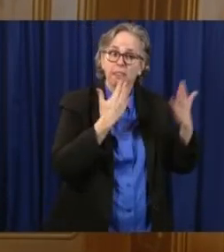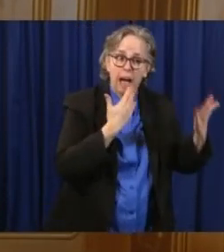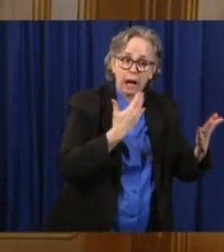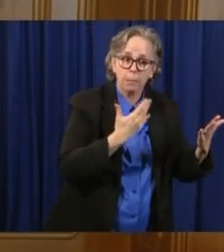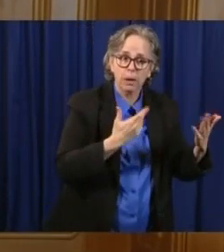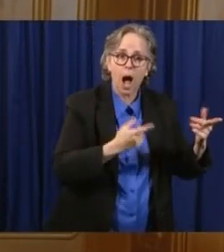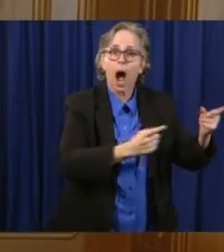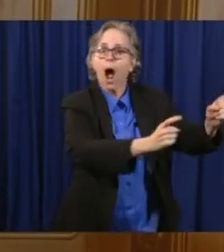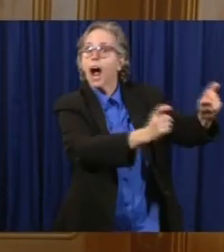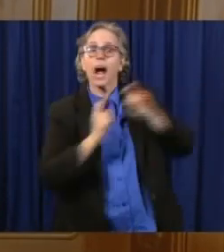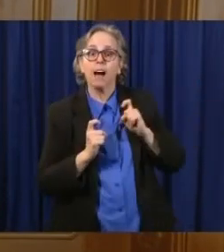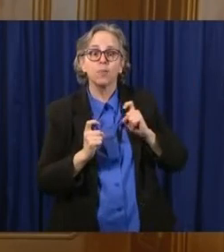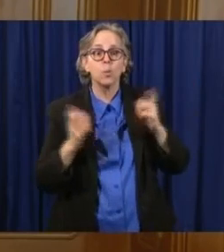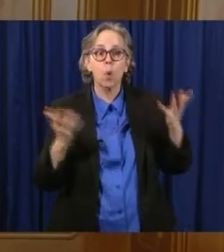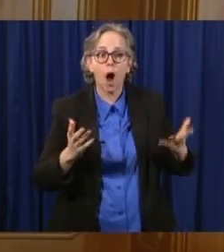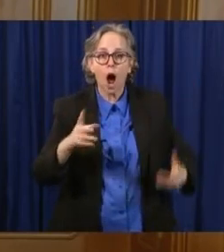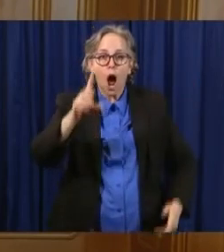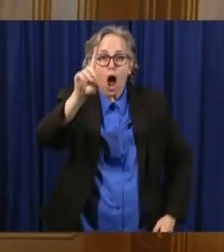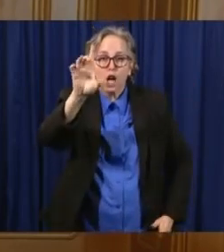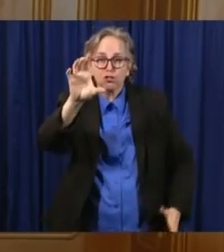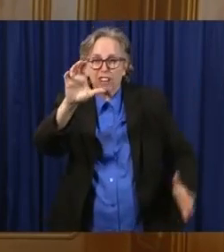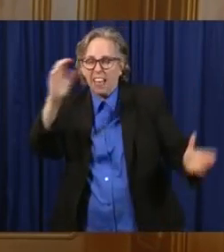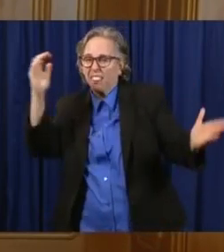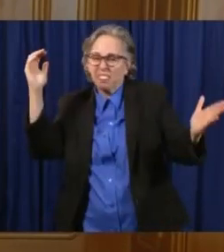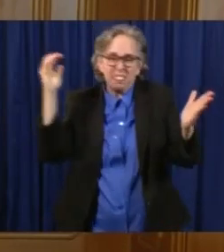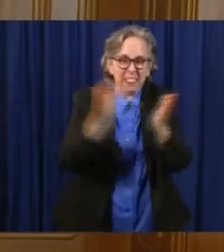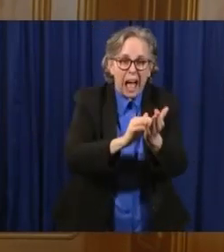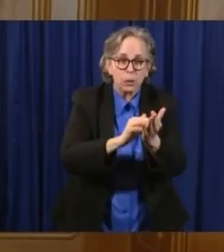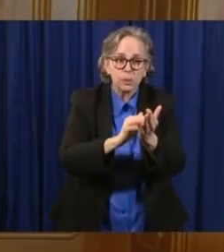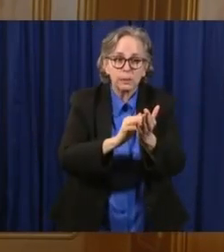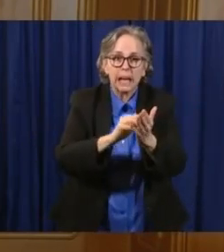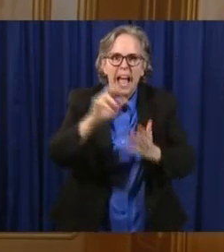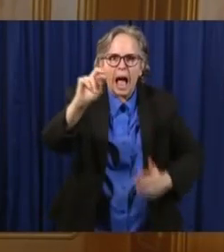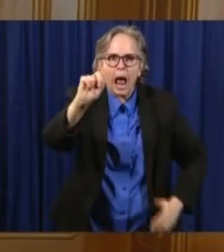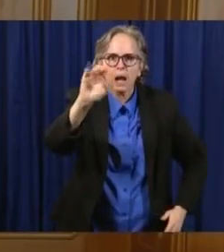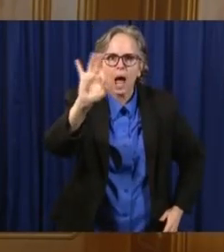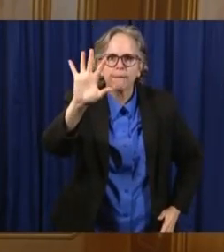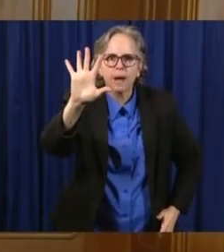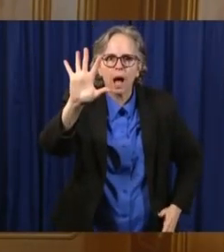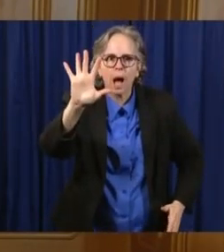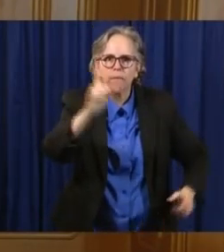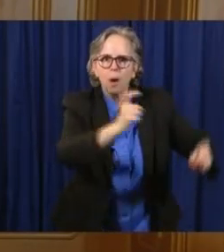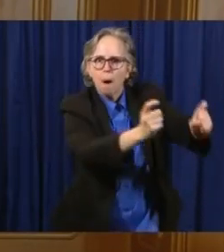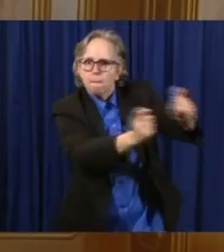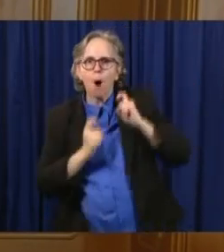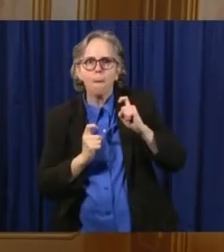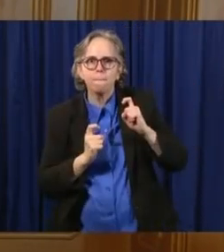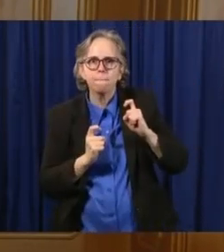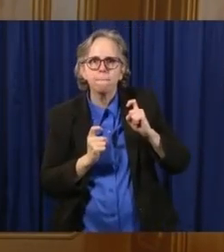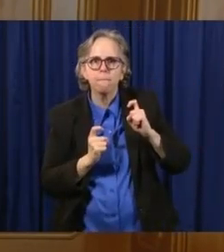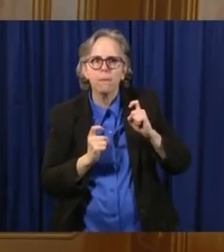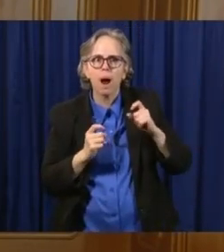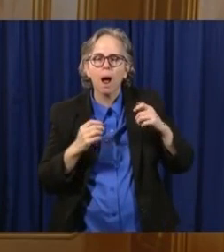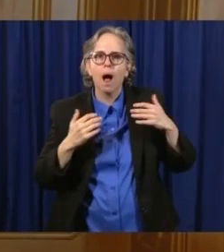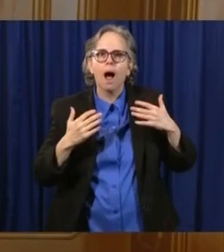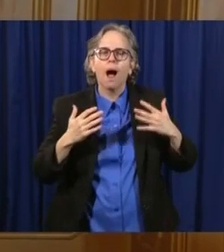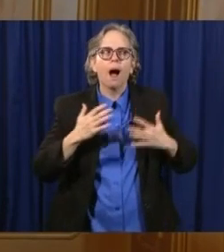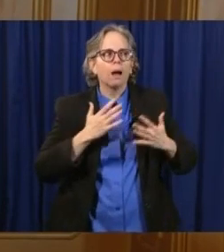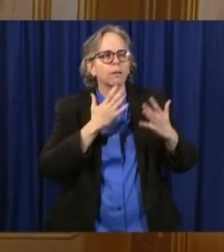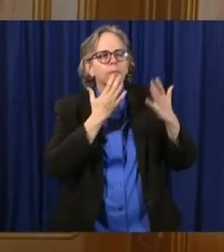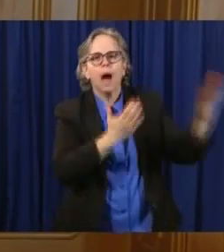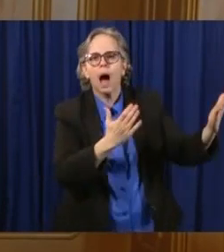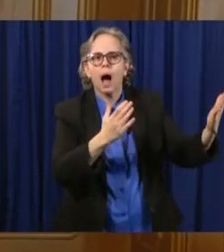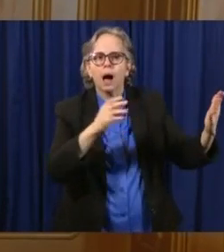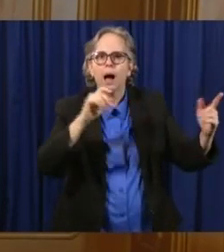that is 100,000 of the N95 masks. So we will be getting those out to our frontline